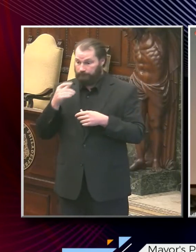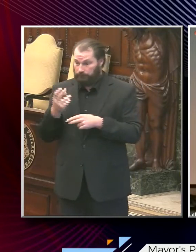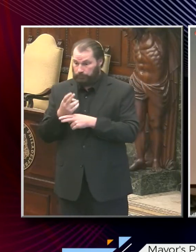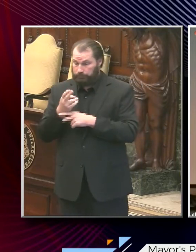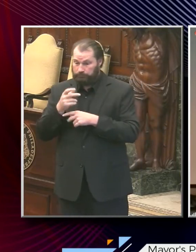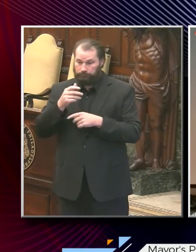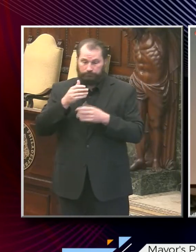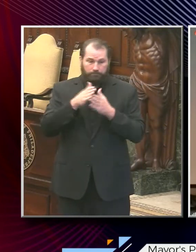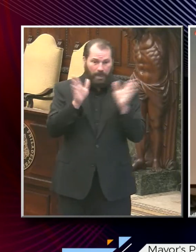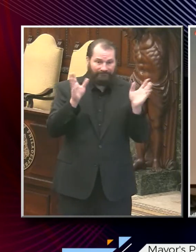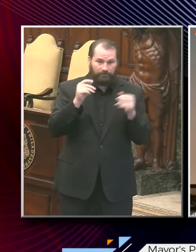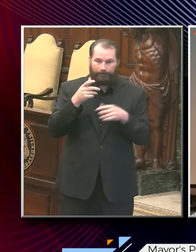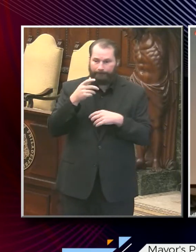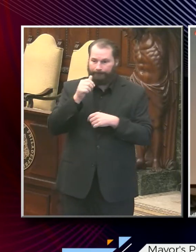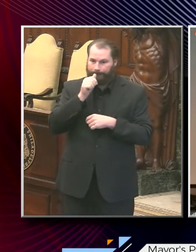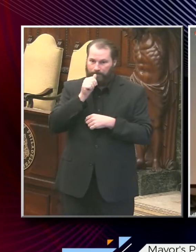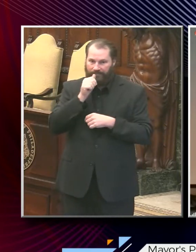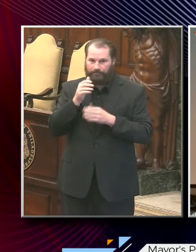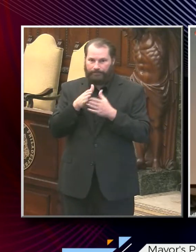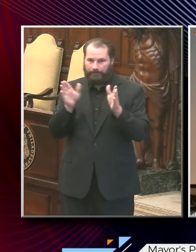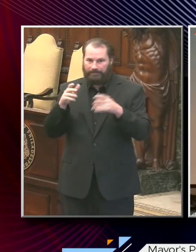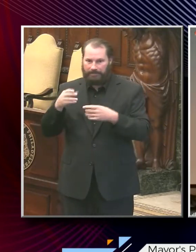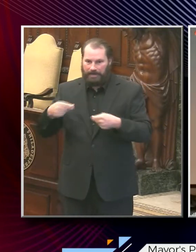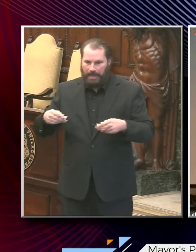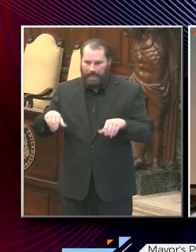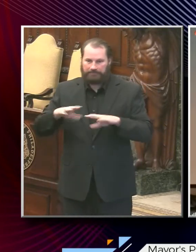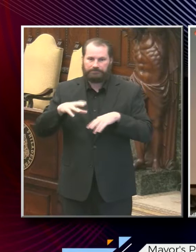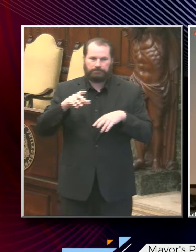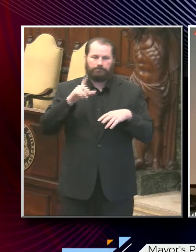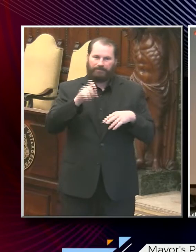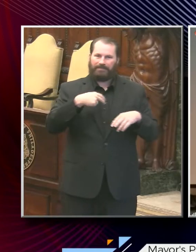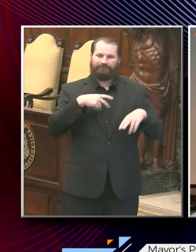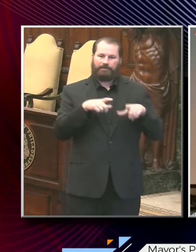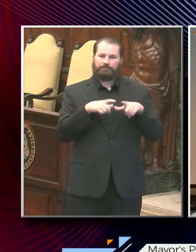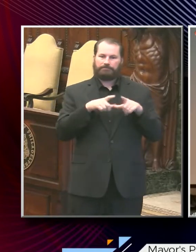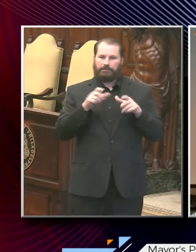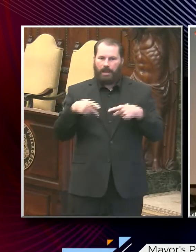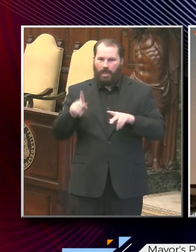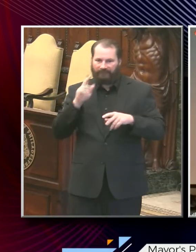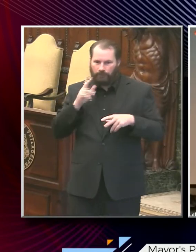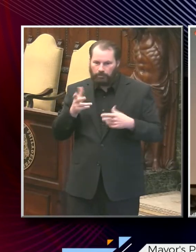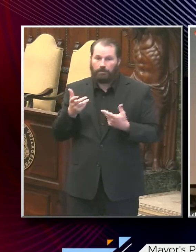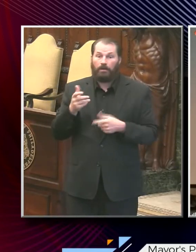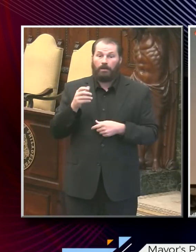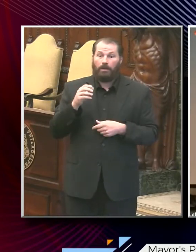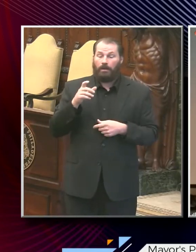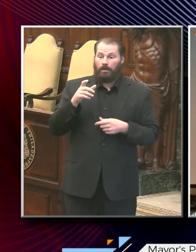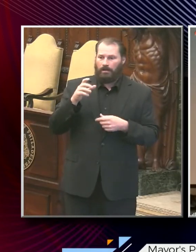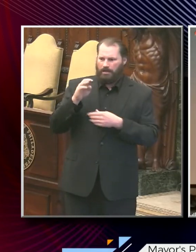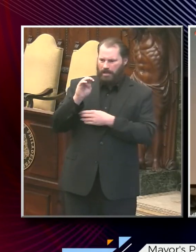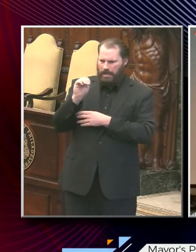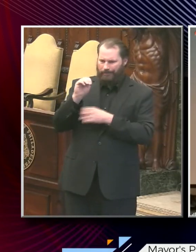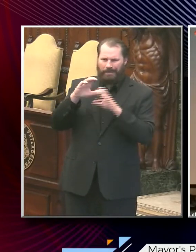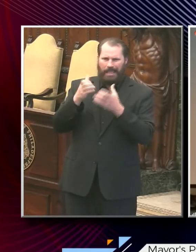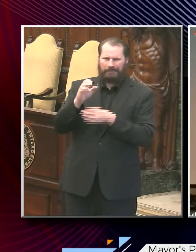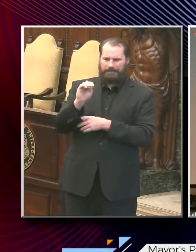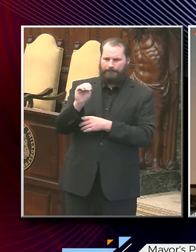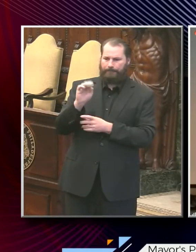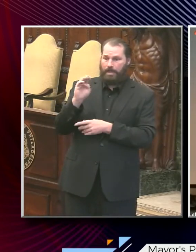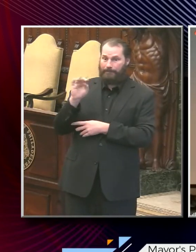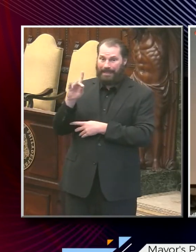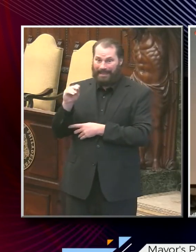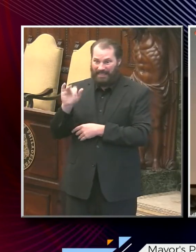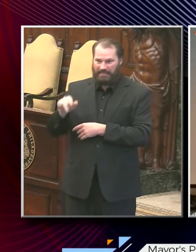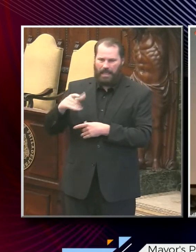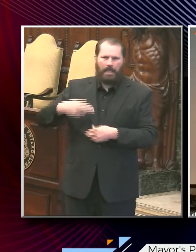owner. High explosive fireworks, known as Class M, such as M80s, are illegal in the city and, again,